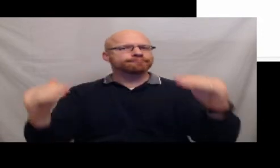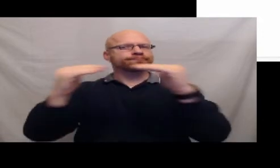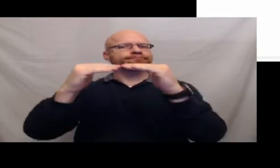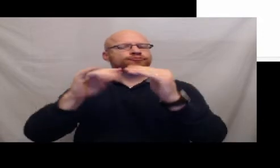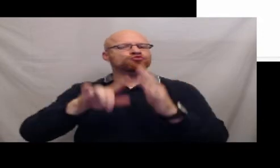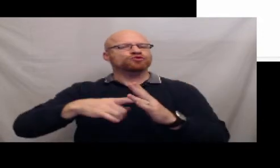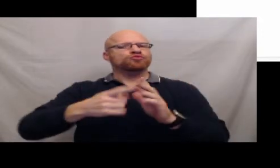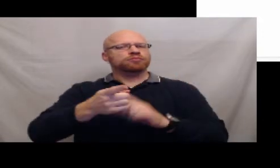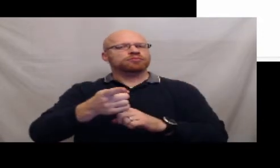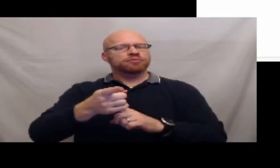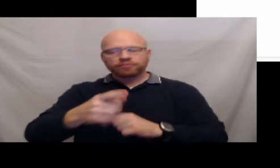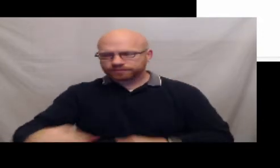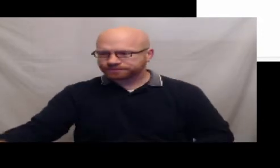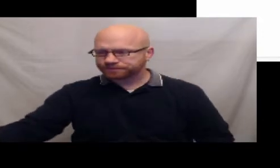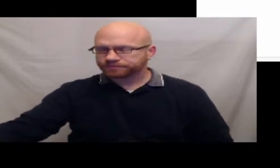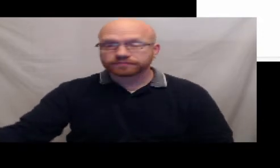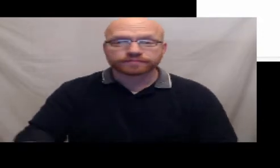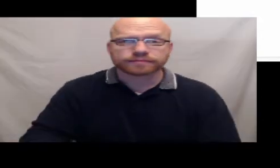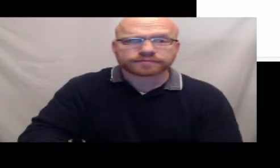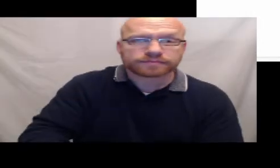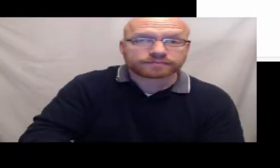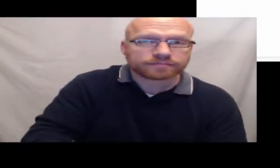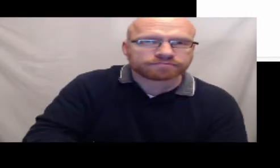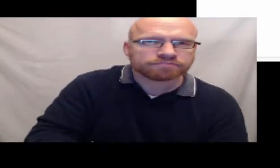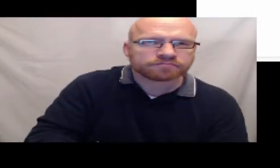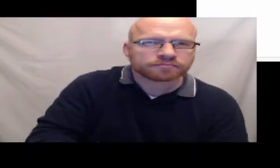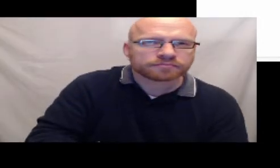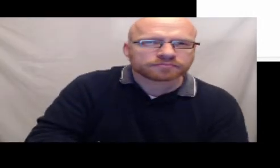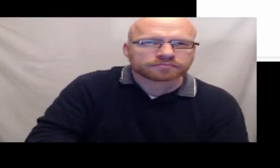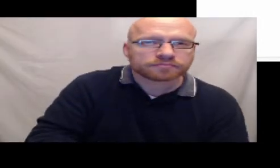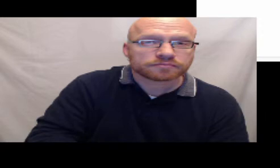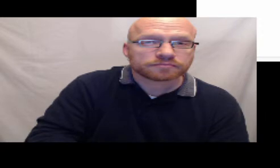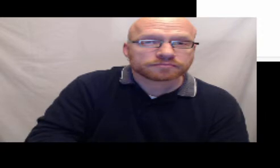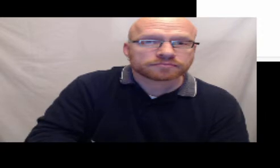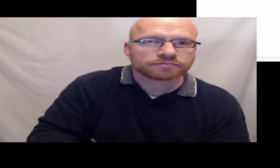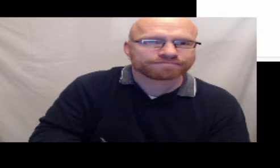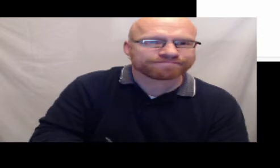multiply and see if we go back to our original trinomial.